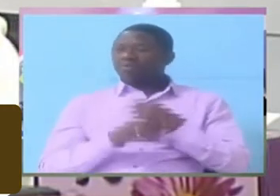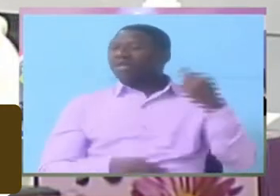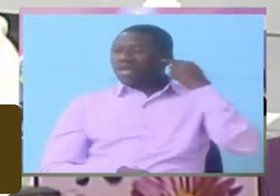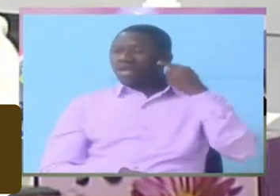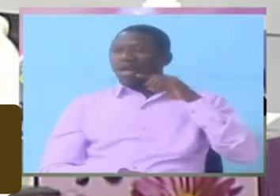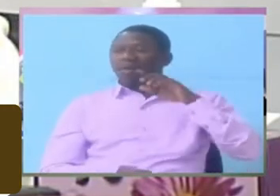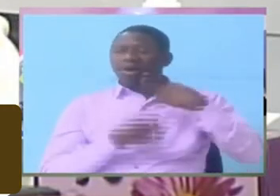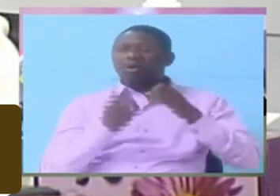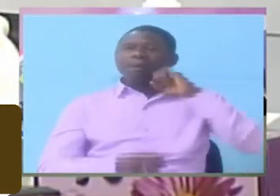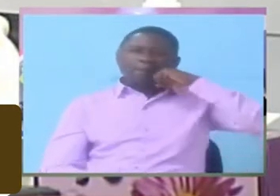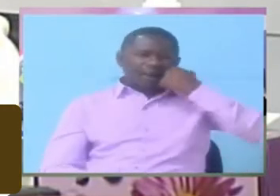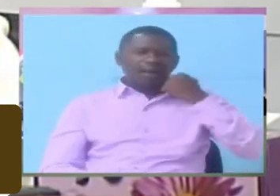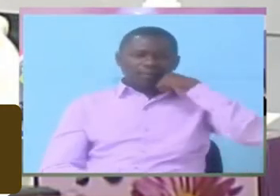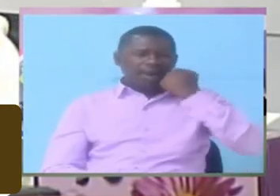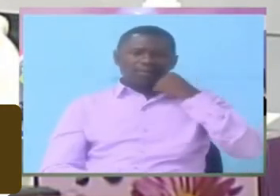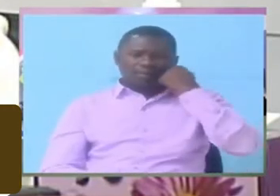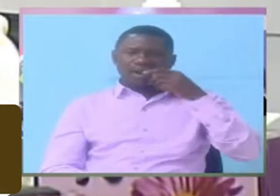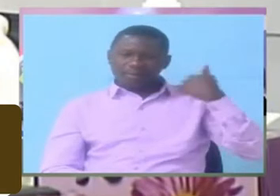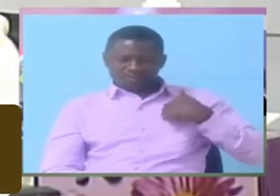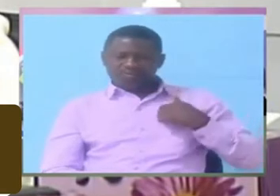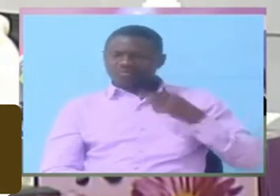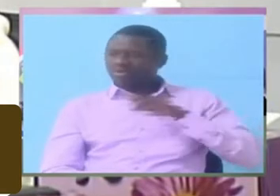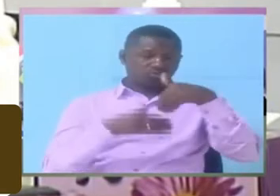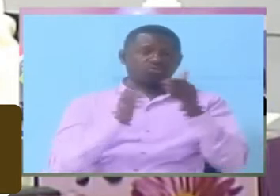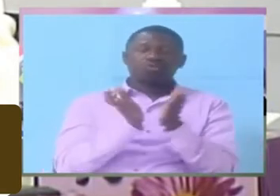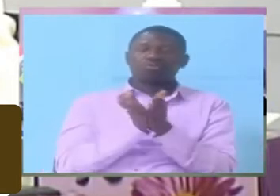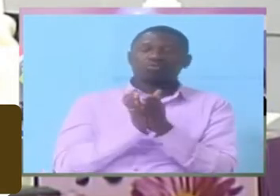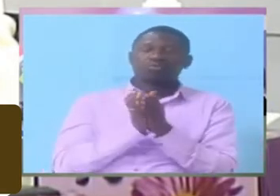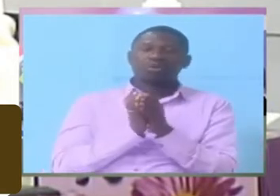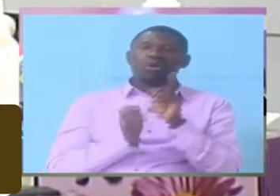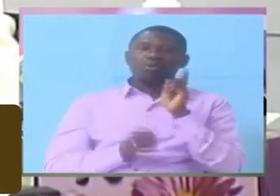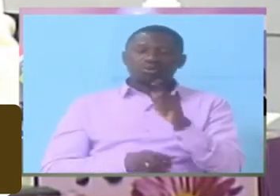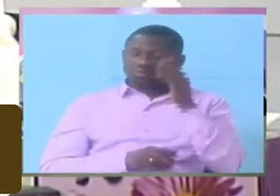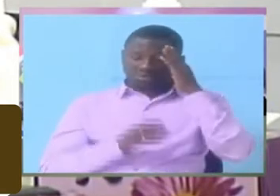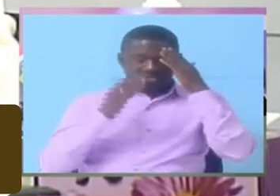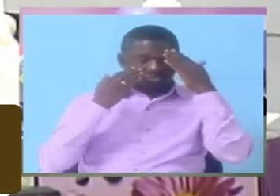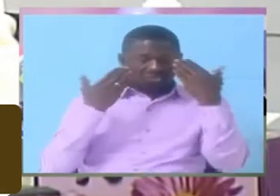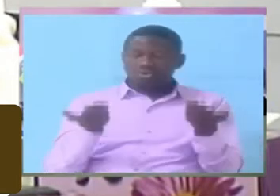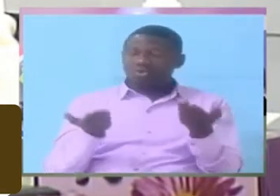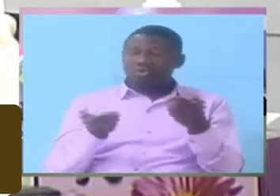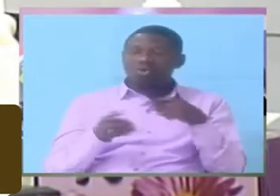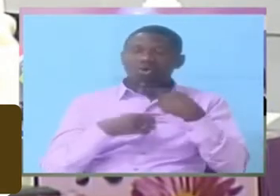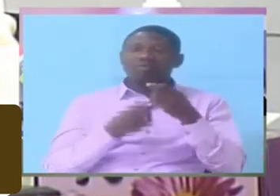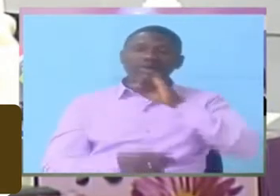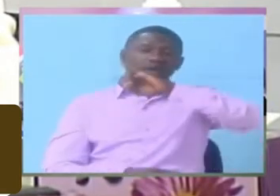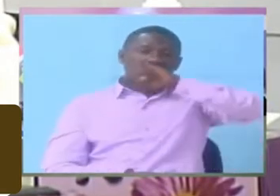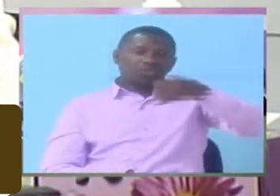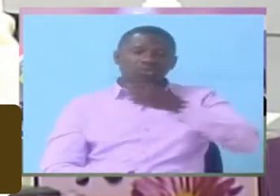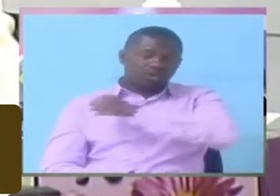la wolem black menu ka fem fimu lulum bar wotum mandali junglers to. I don't know of junglers